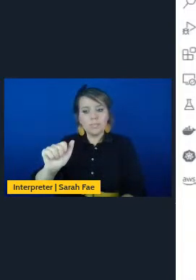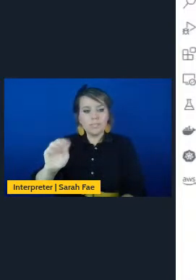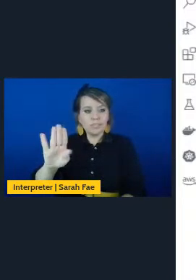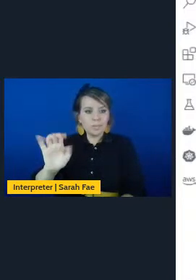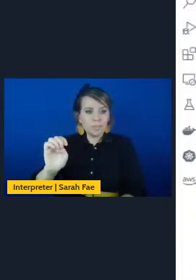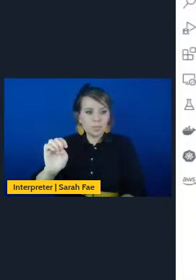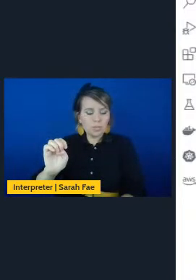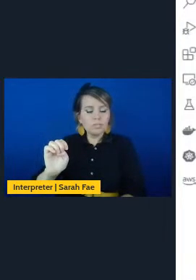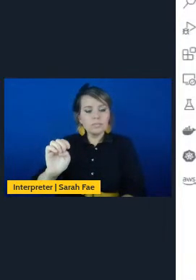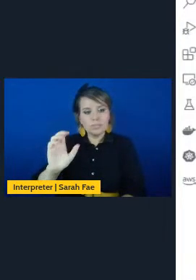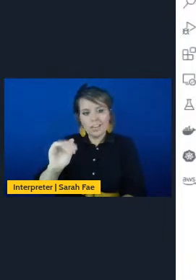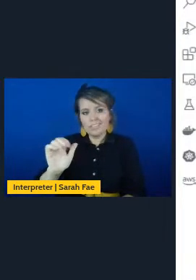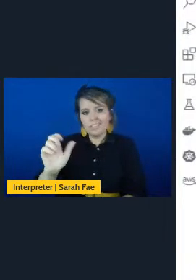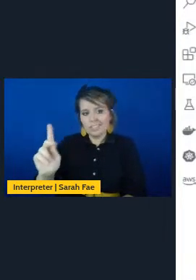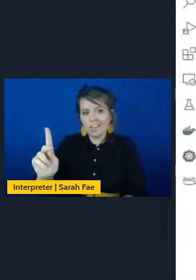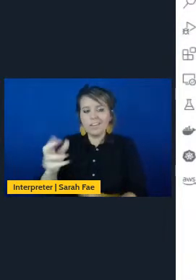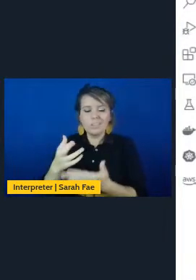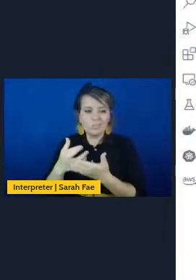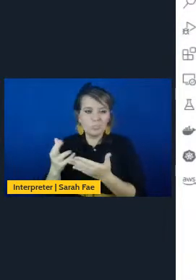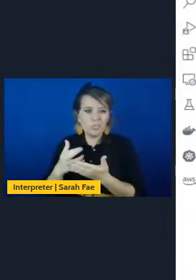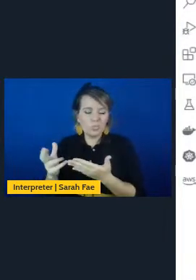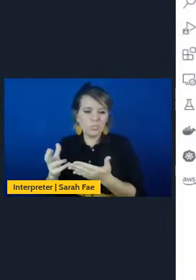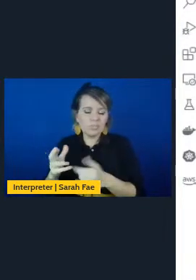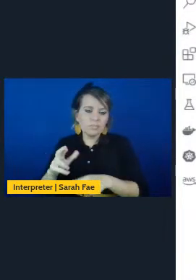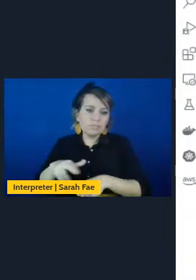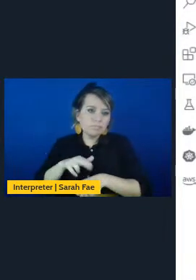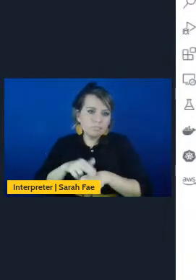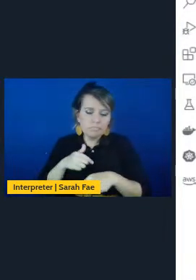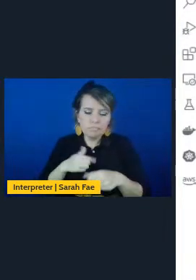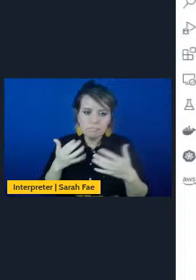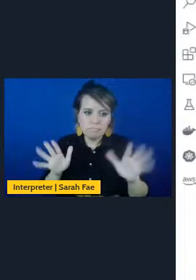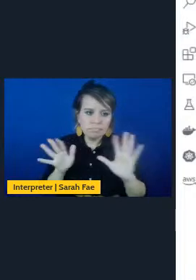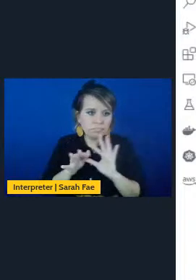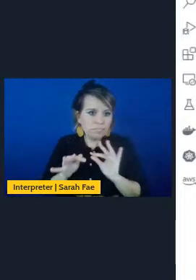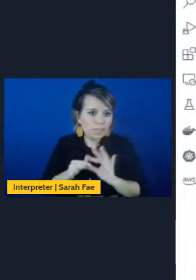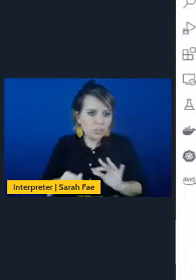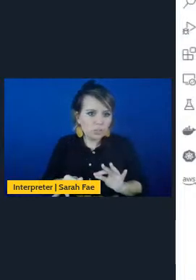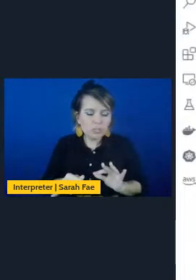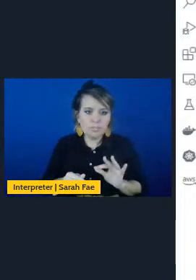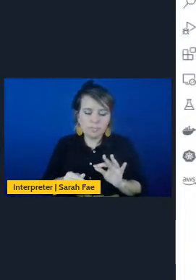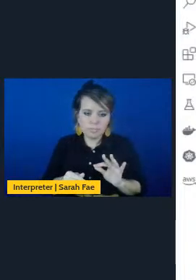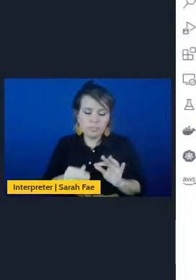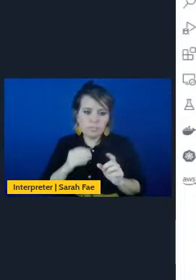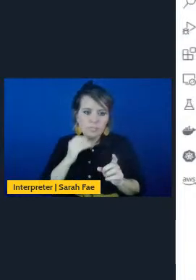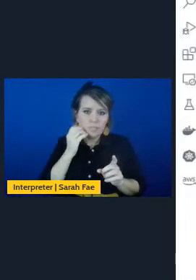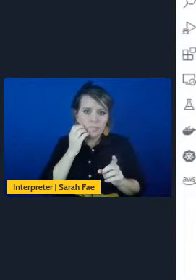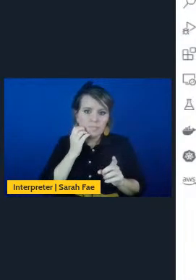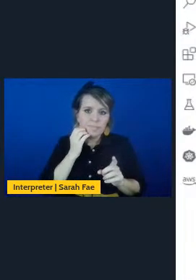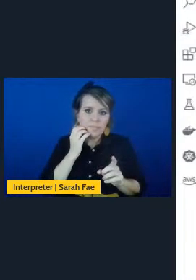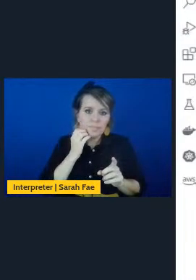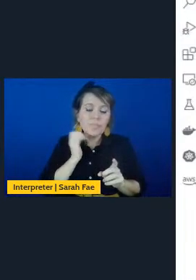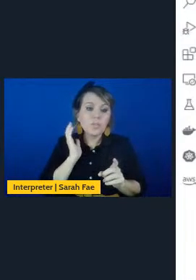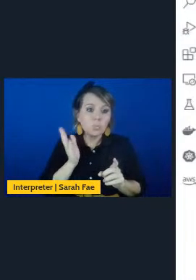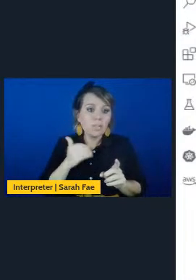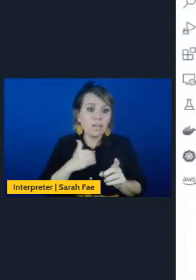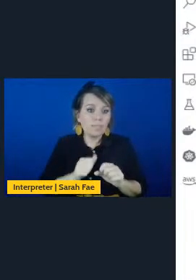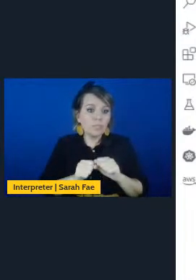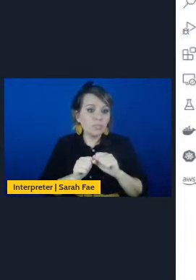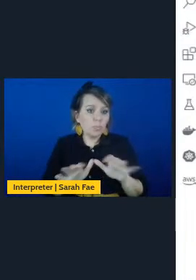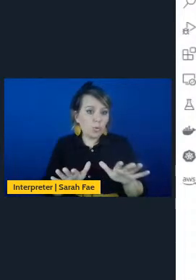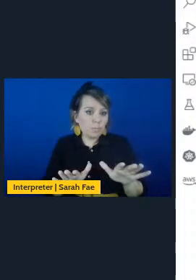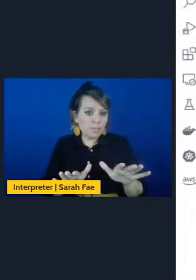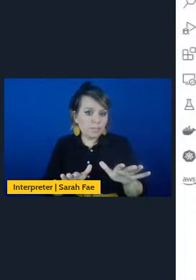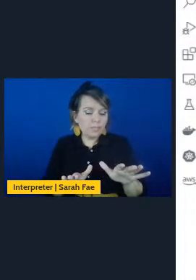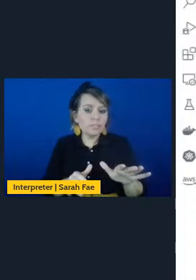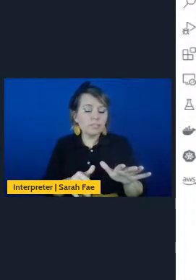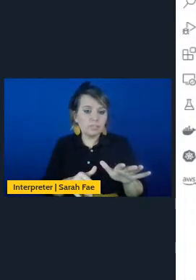an ACK resource. And of course, as I mentioned earlier, you're also going to have the deployment along